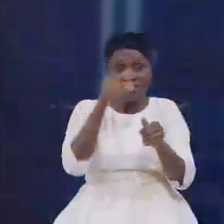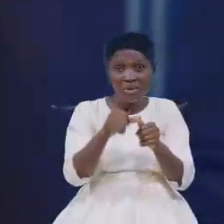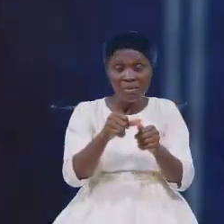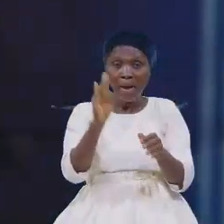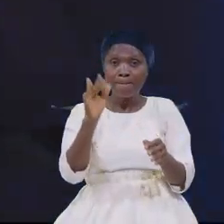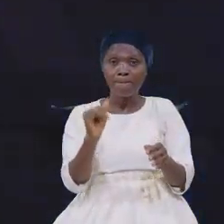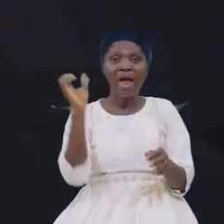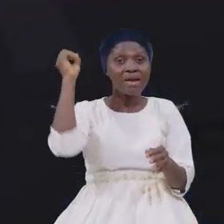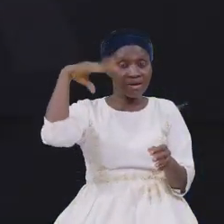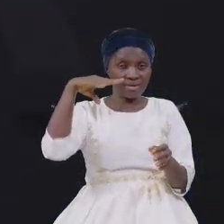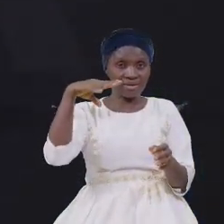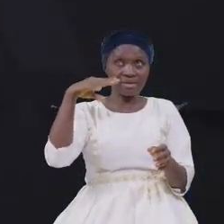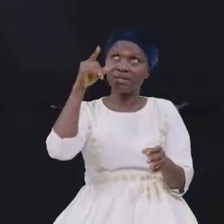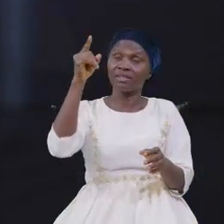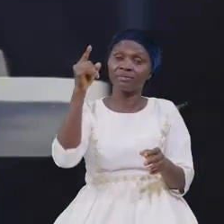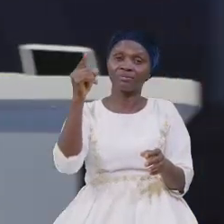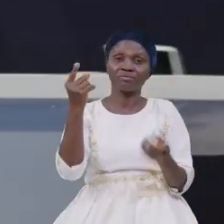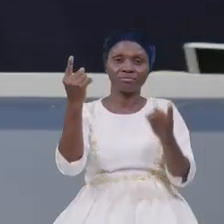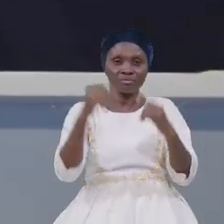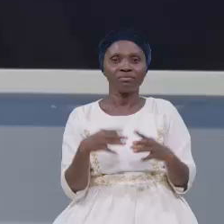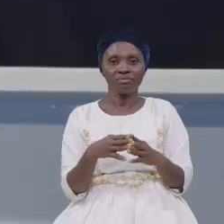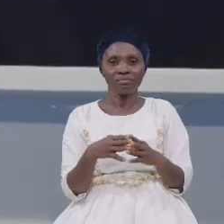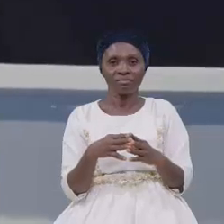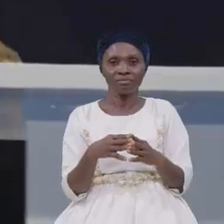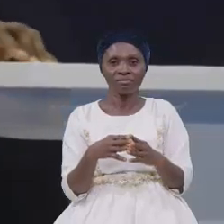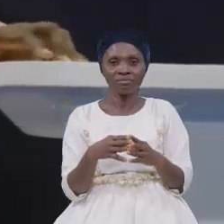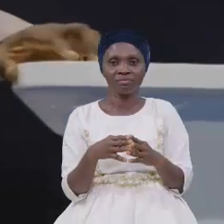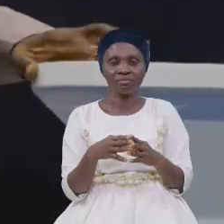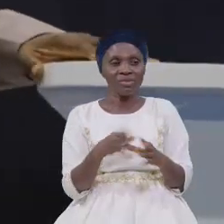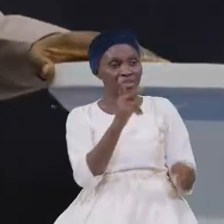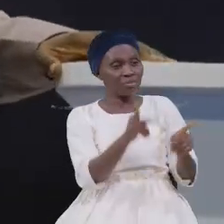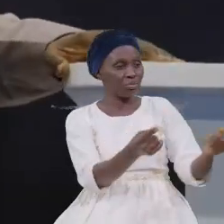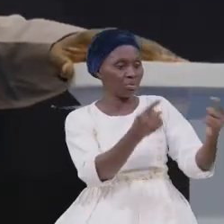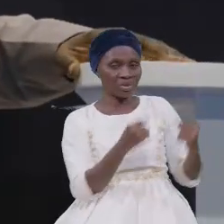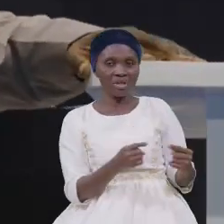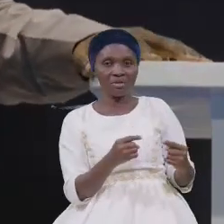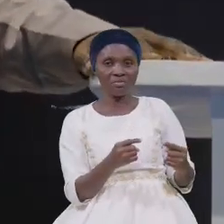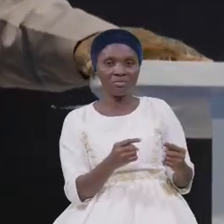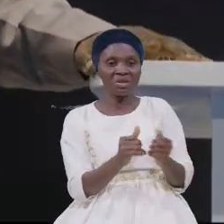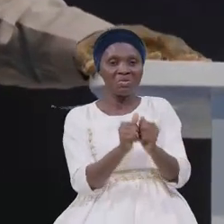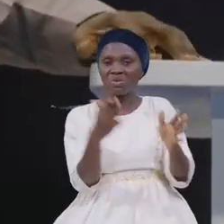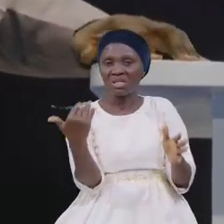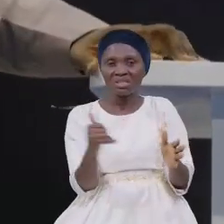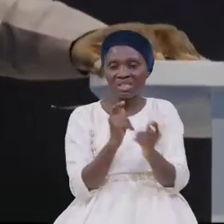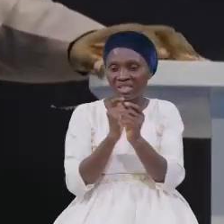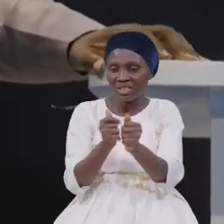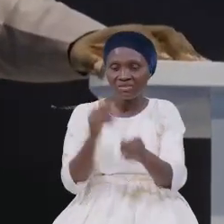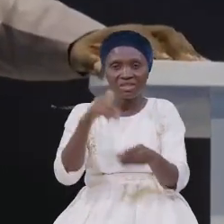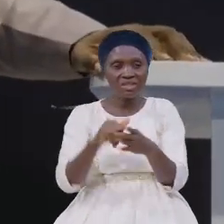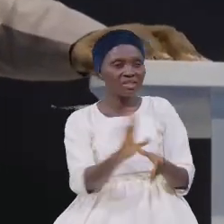just came. They didn't bring anything in their hand. They didn't bring any gifts in their hand. They even came